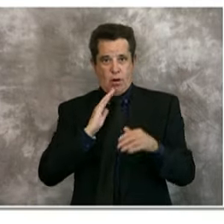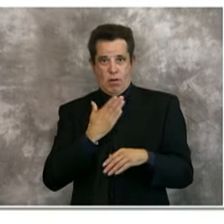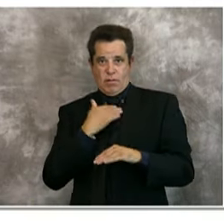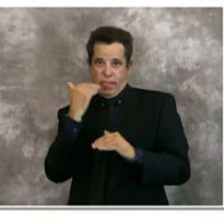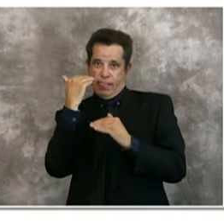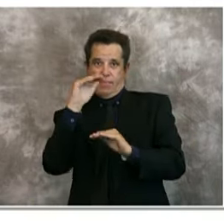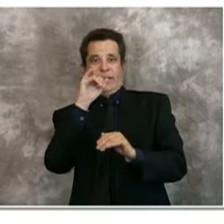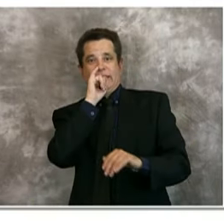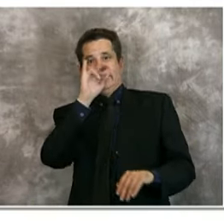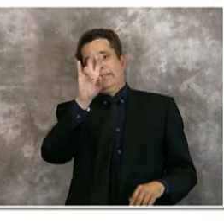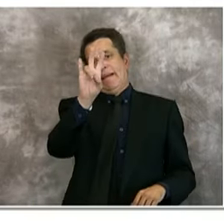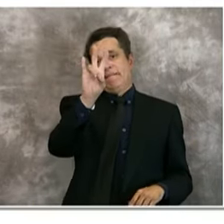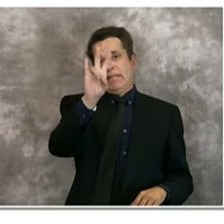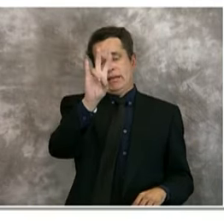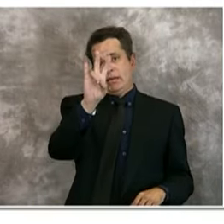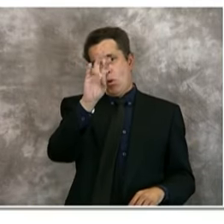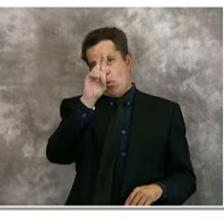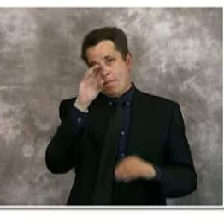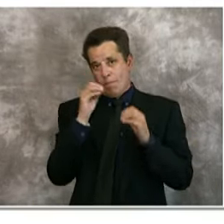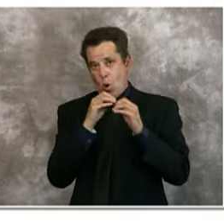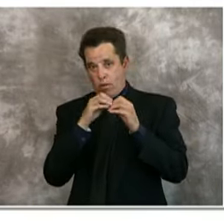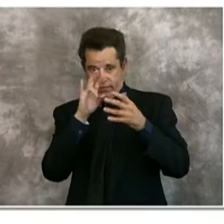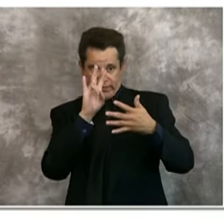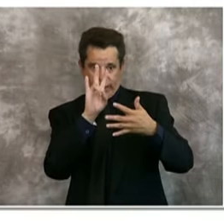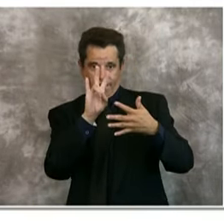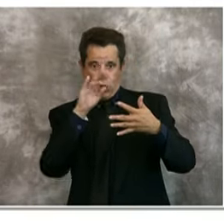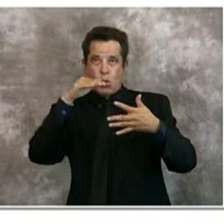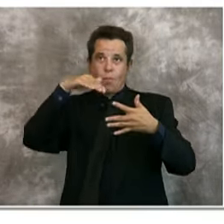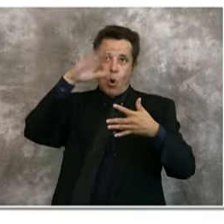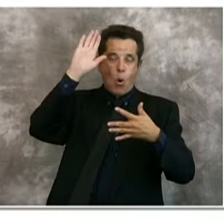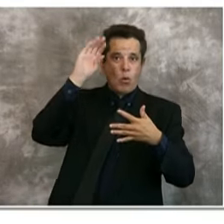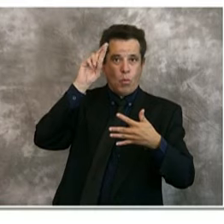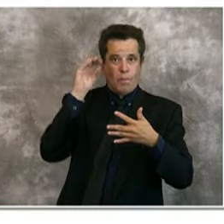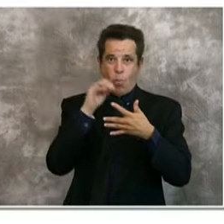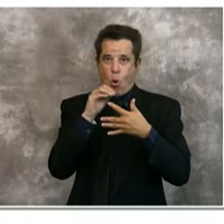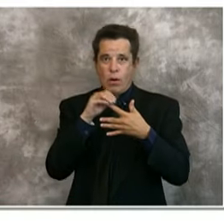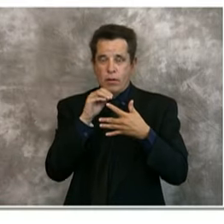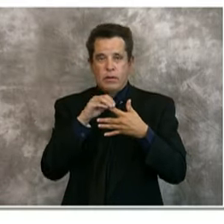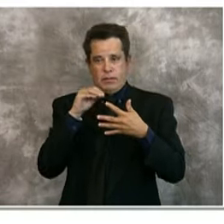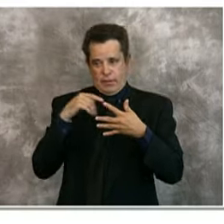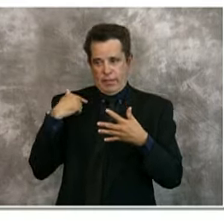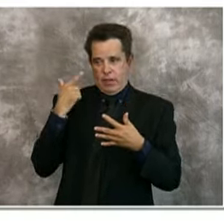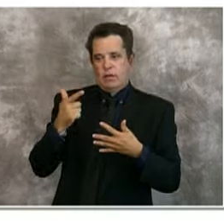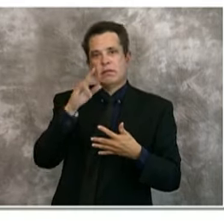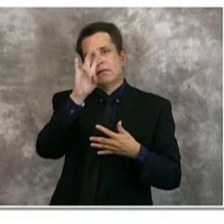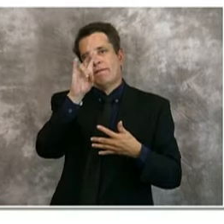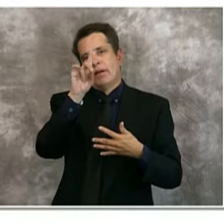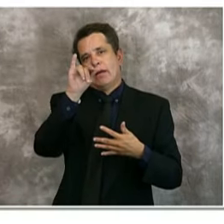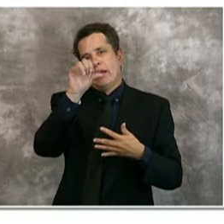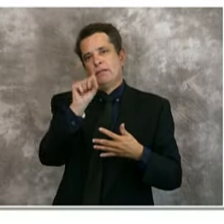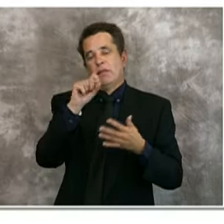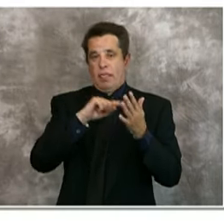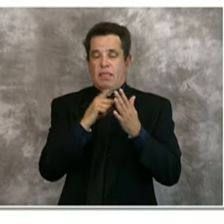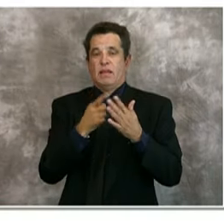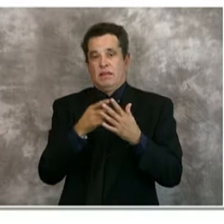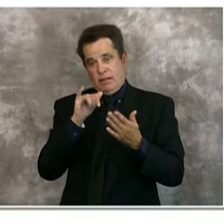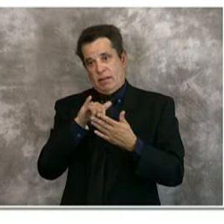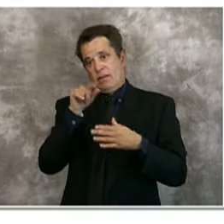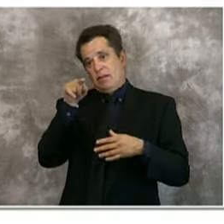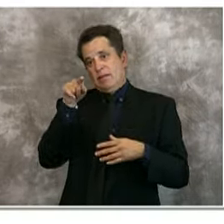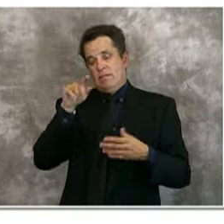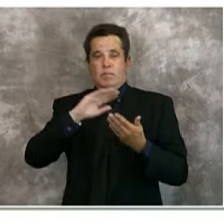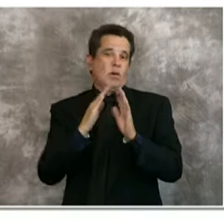is 7 or more. If we hit 7 or more outbreaks in the last 7 days, then this